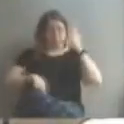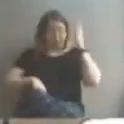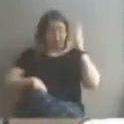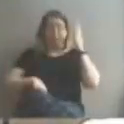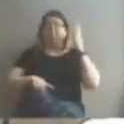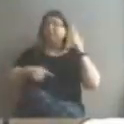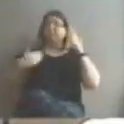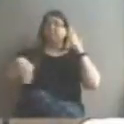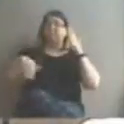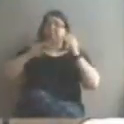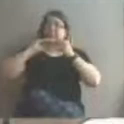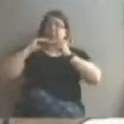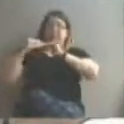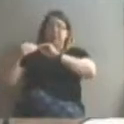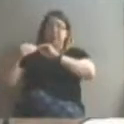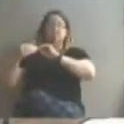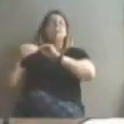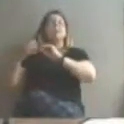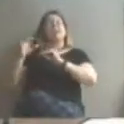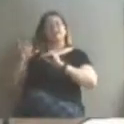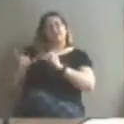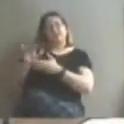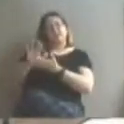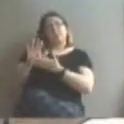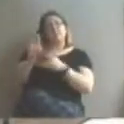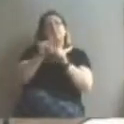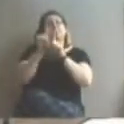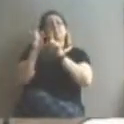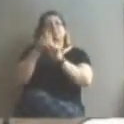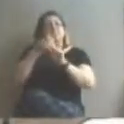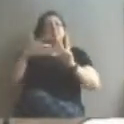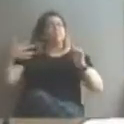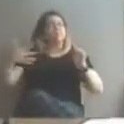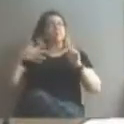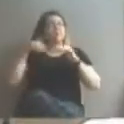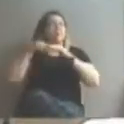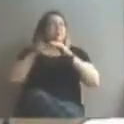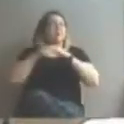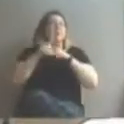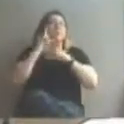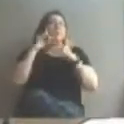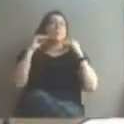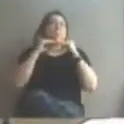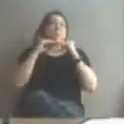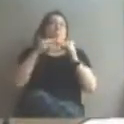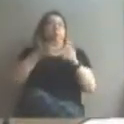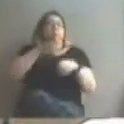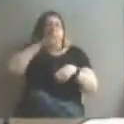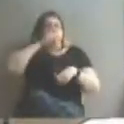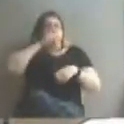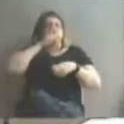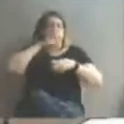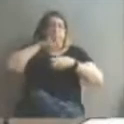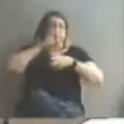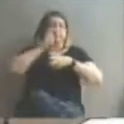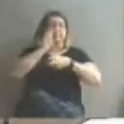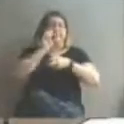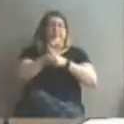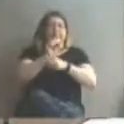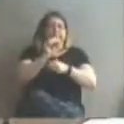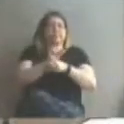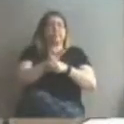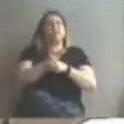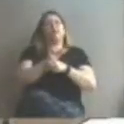impressive statistics, the school has expanded access to more rigorous curricula, disrupted